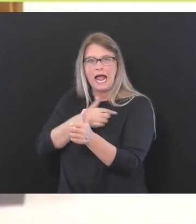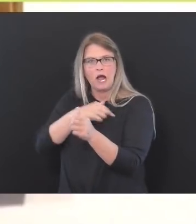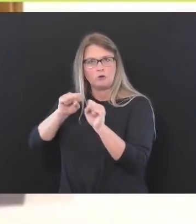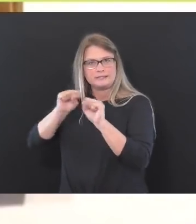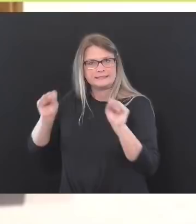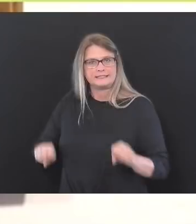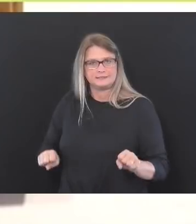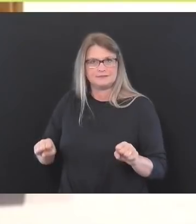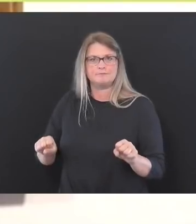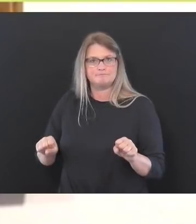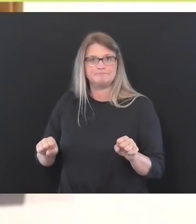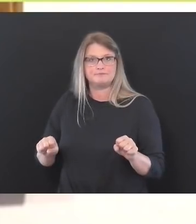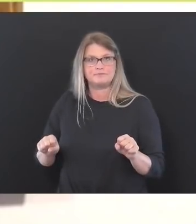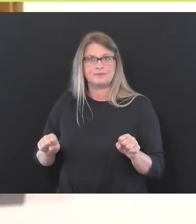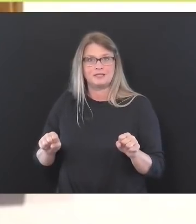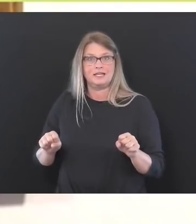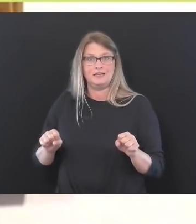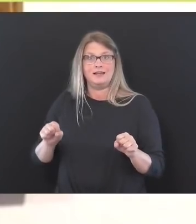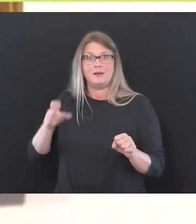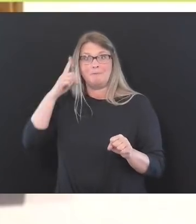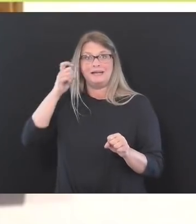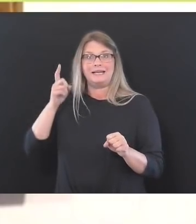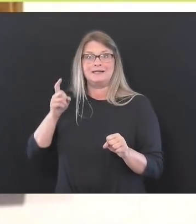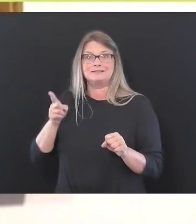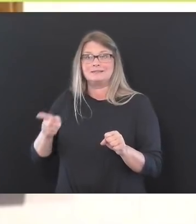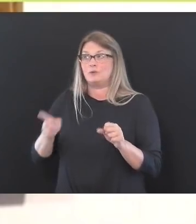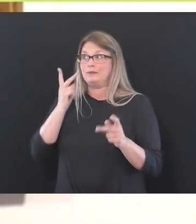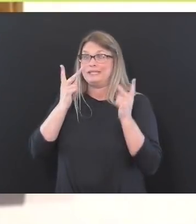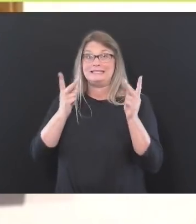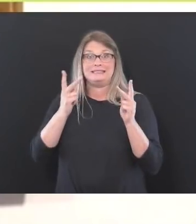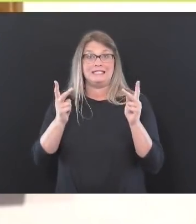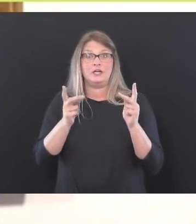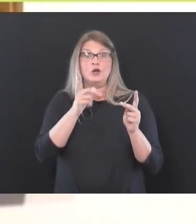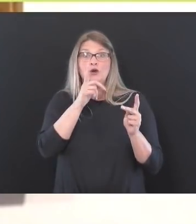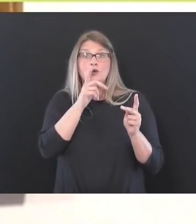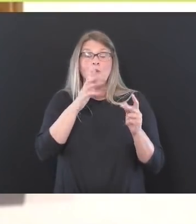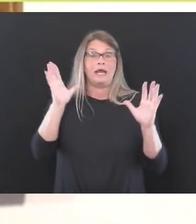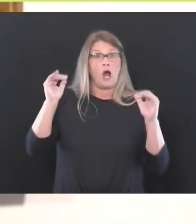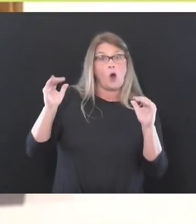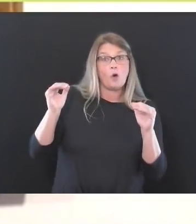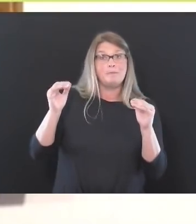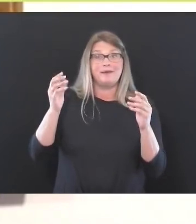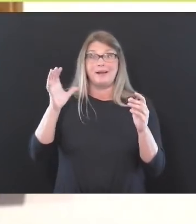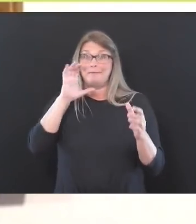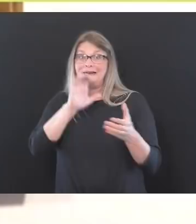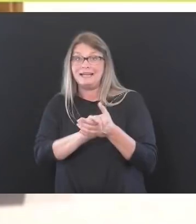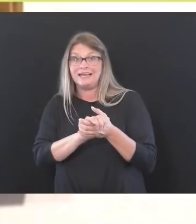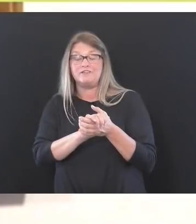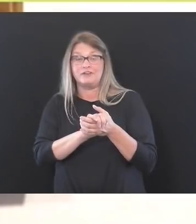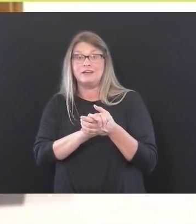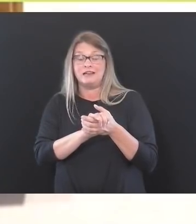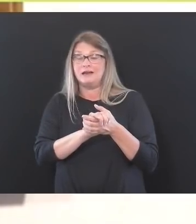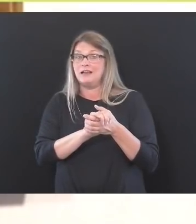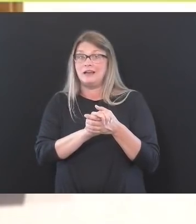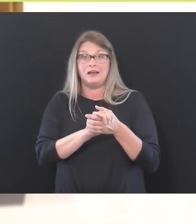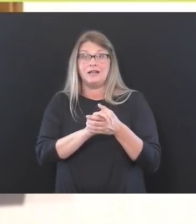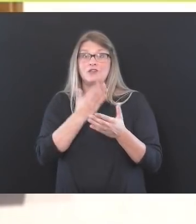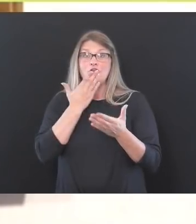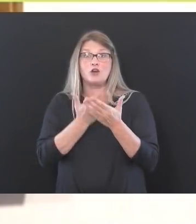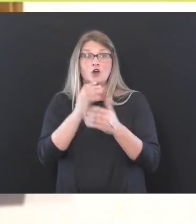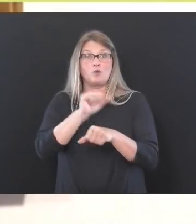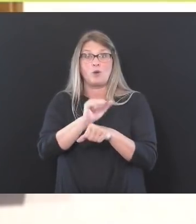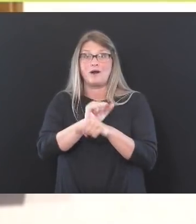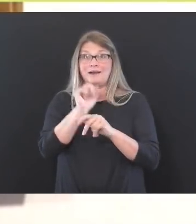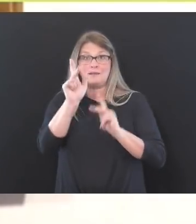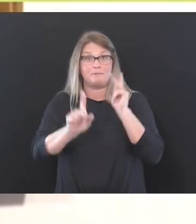system that fails fastest if we get the surge. We hope and we believe that because of the good work of our